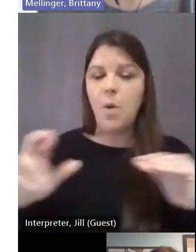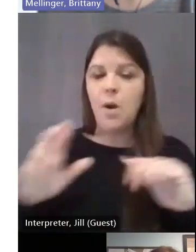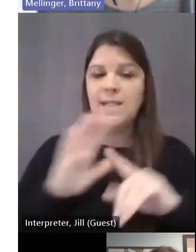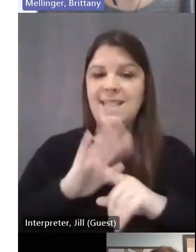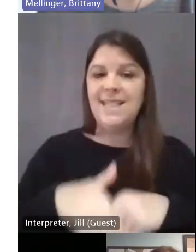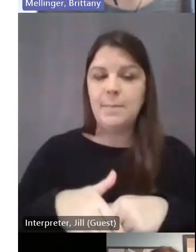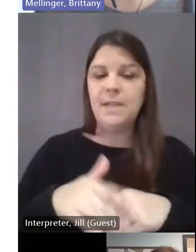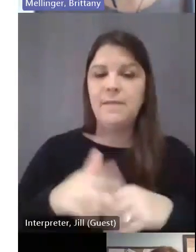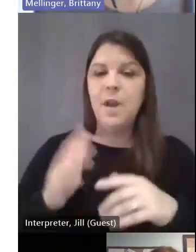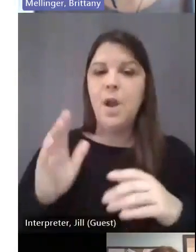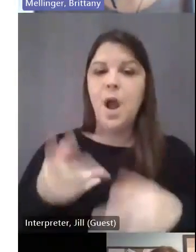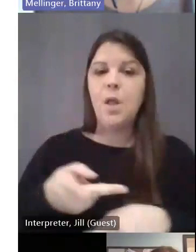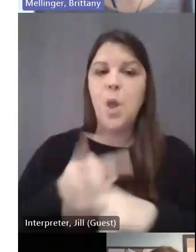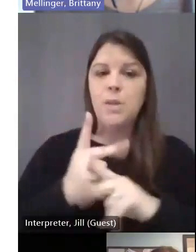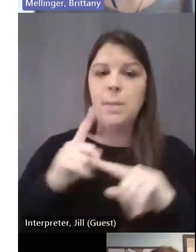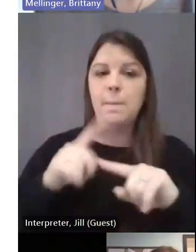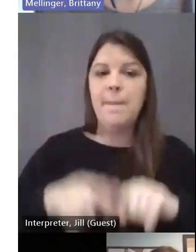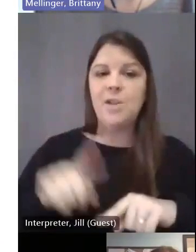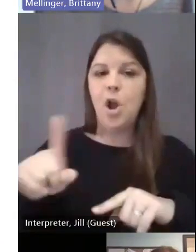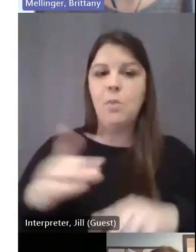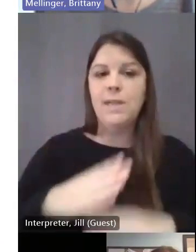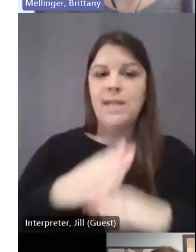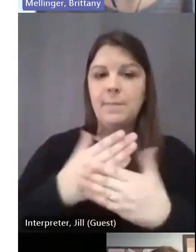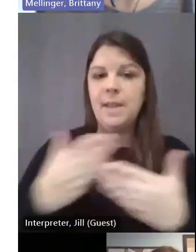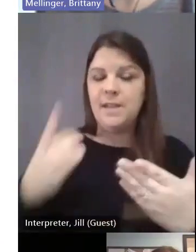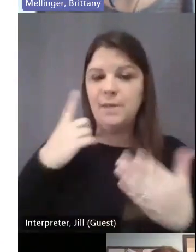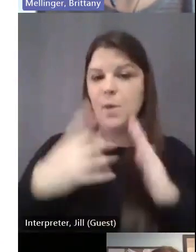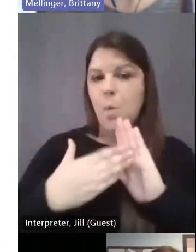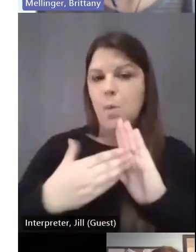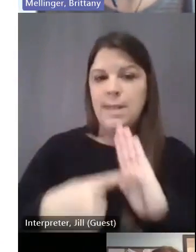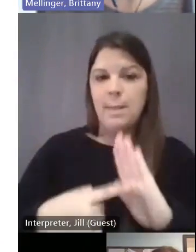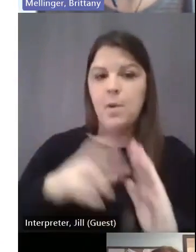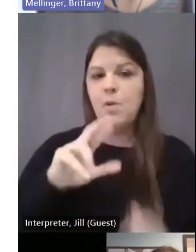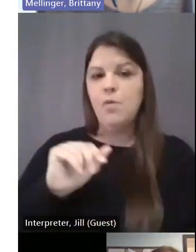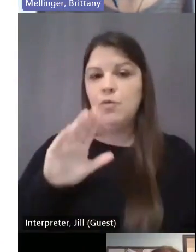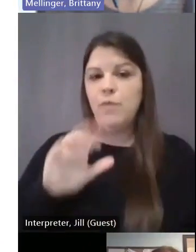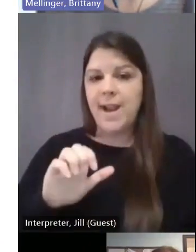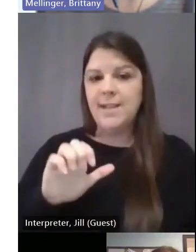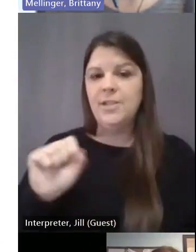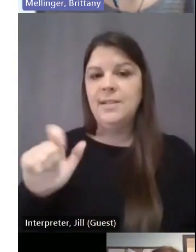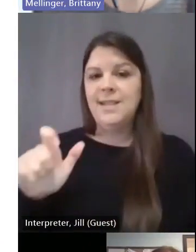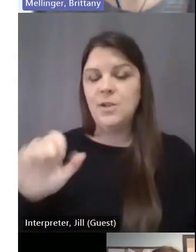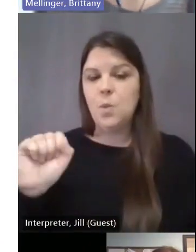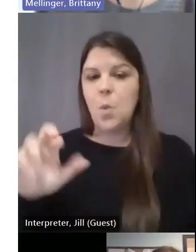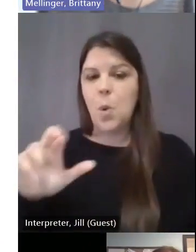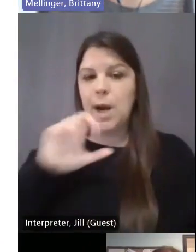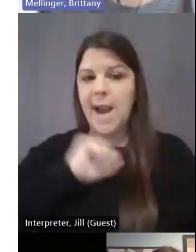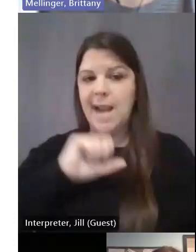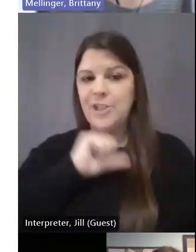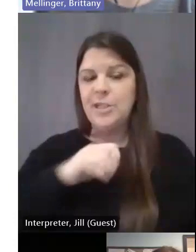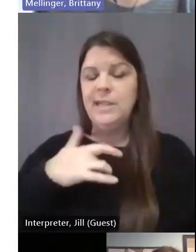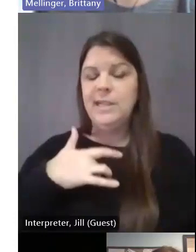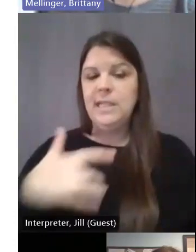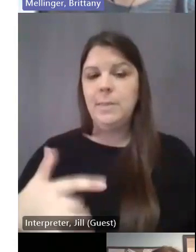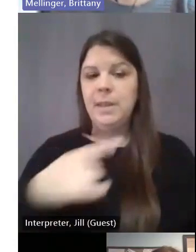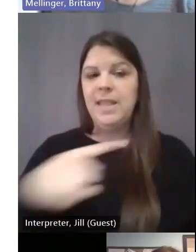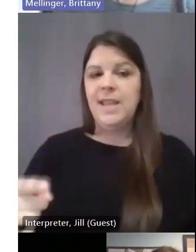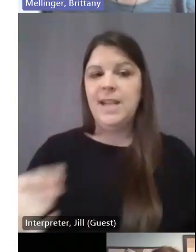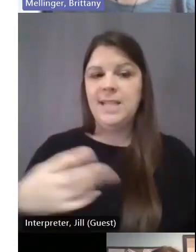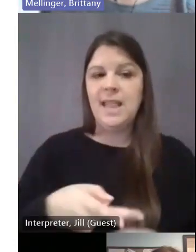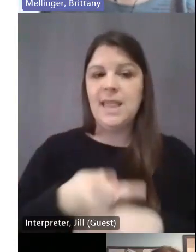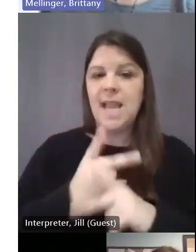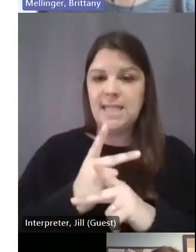loans based on protected factors such as race, sex, or age. And oftentimes these lending patterns line